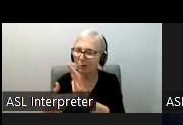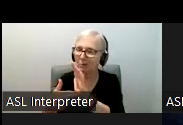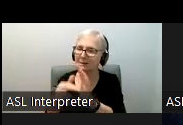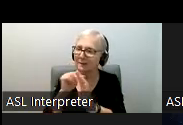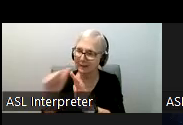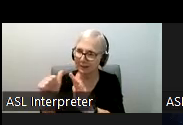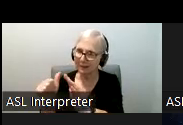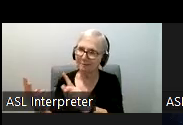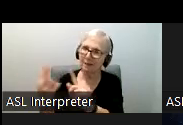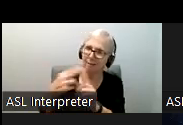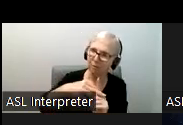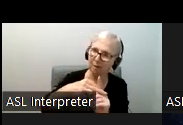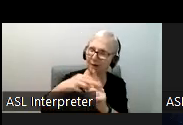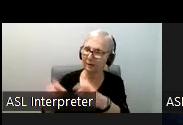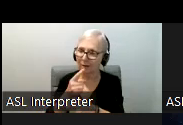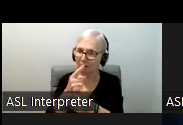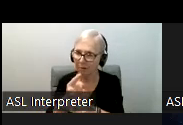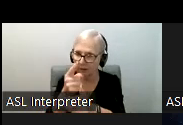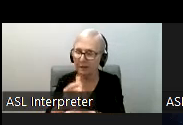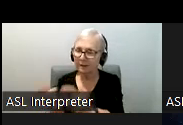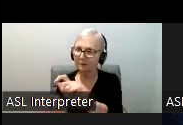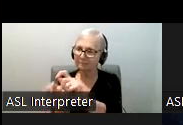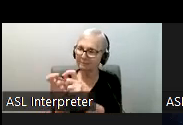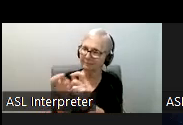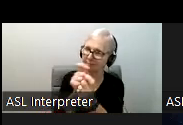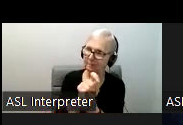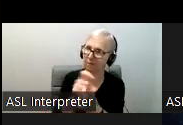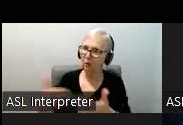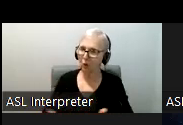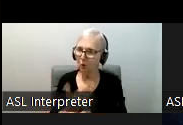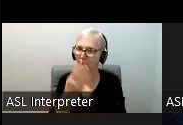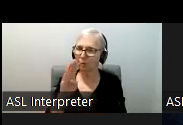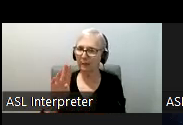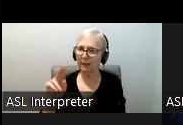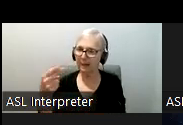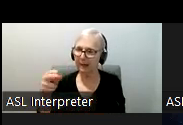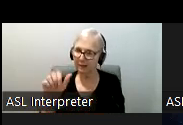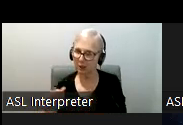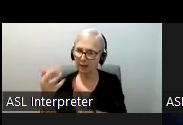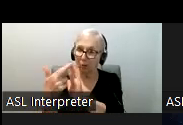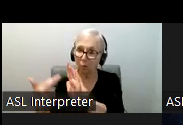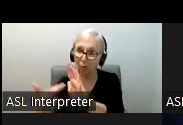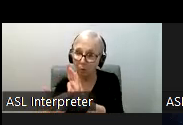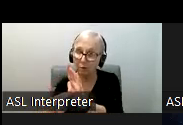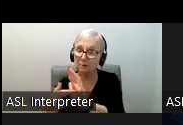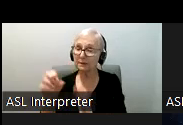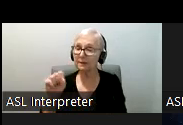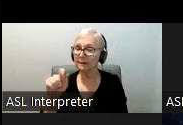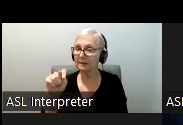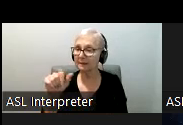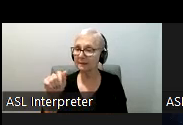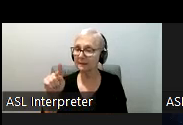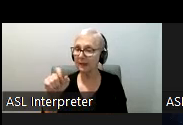highlight some of the changes that are already being undertaken through the new BHA rules, the new statutory and